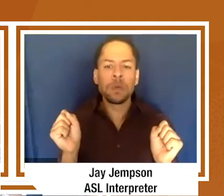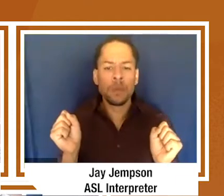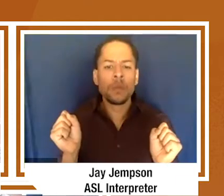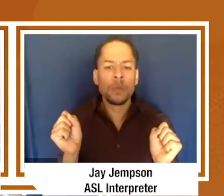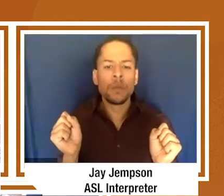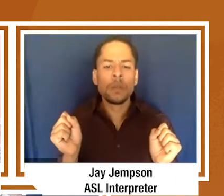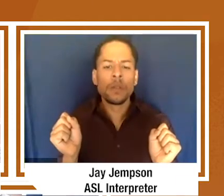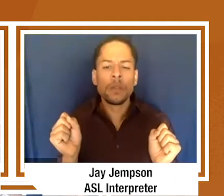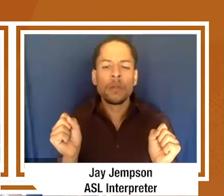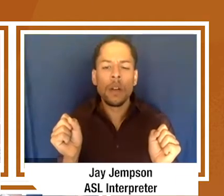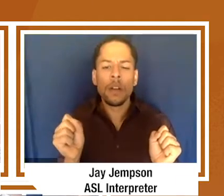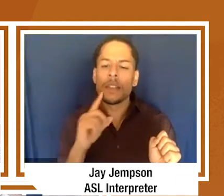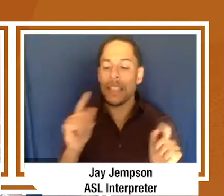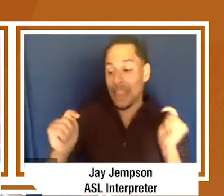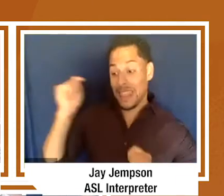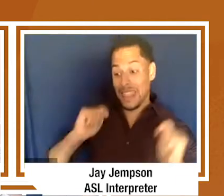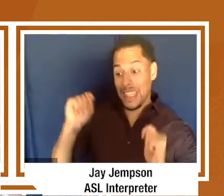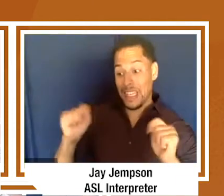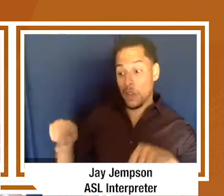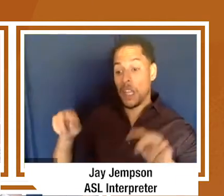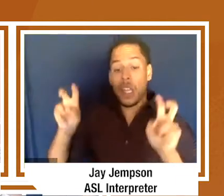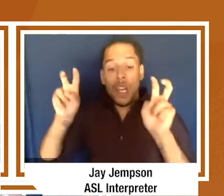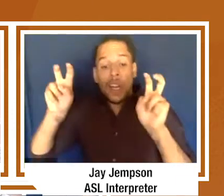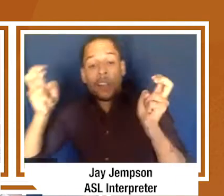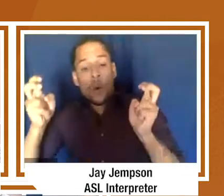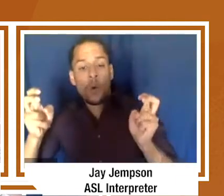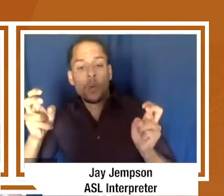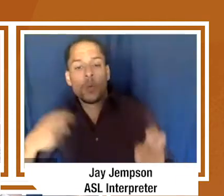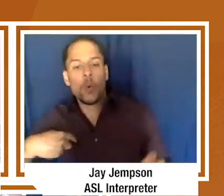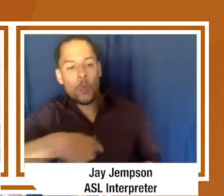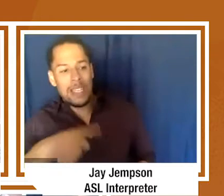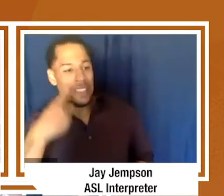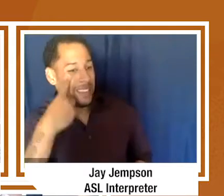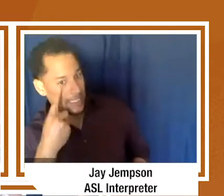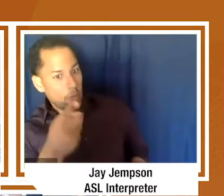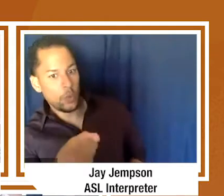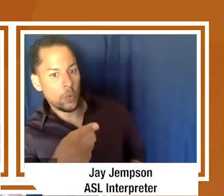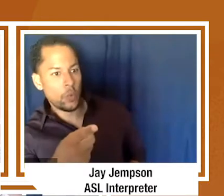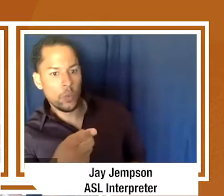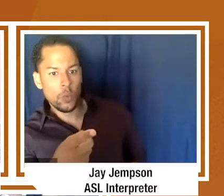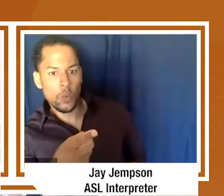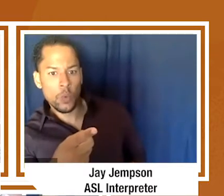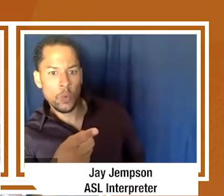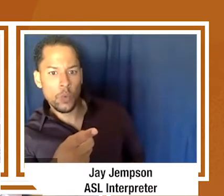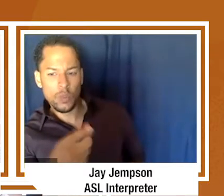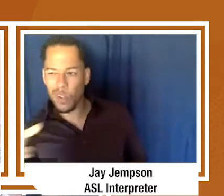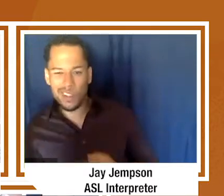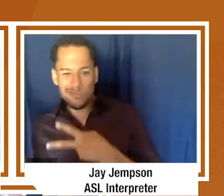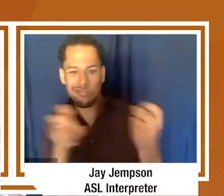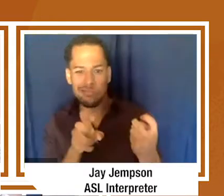you, as the theater community says, we see you, and change has to happen.